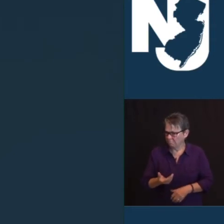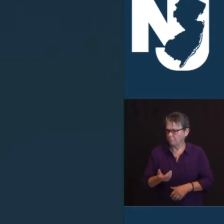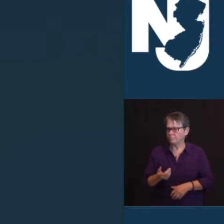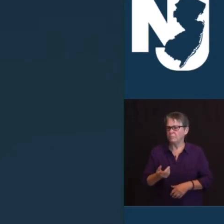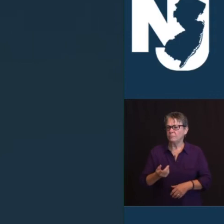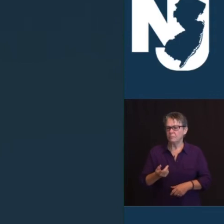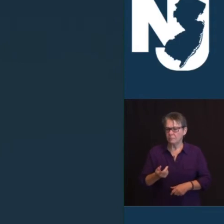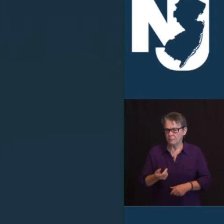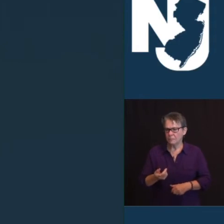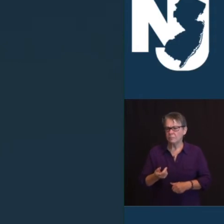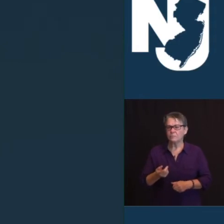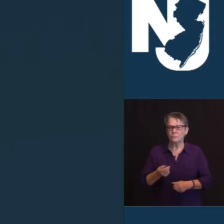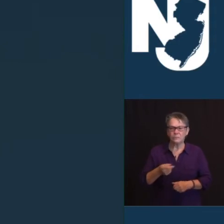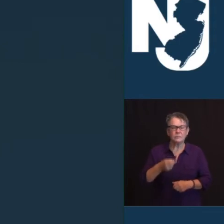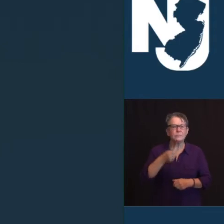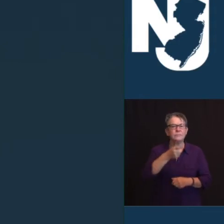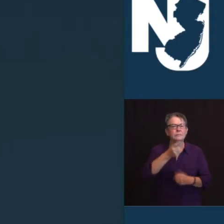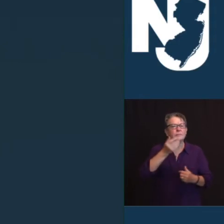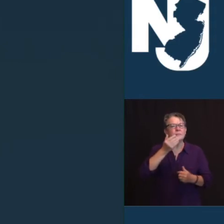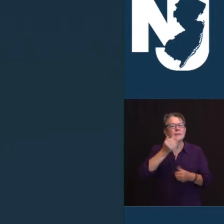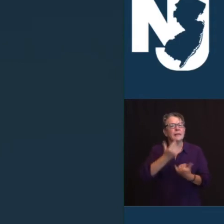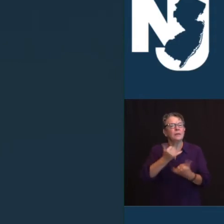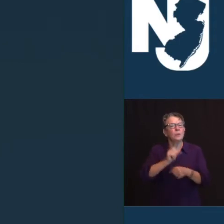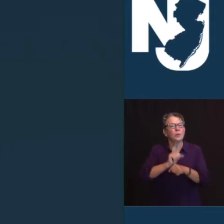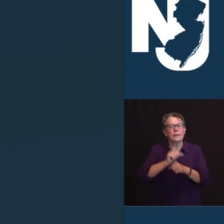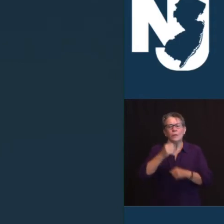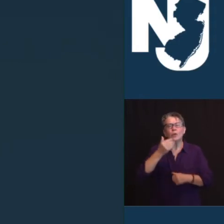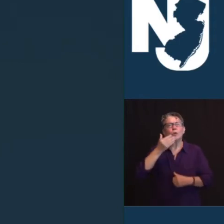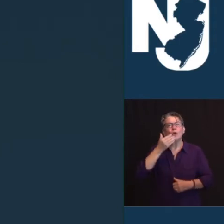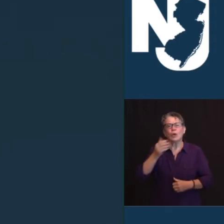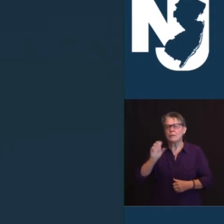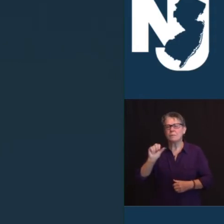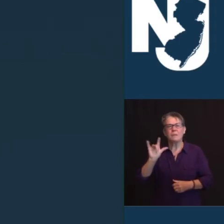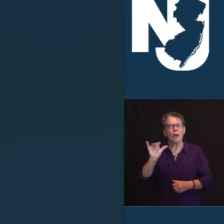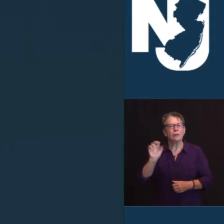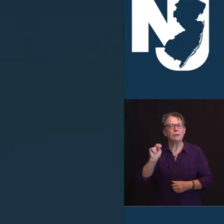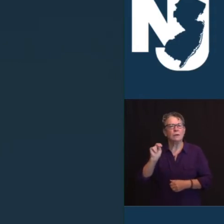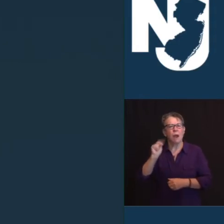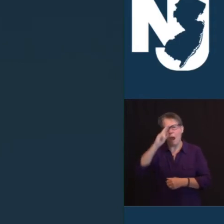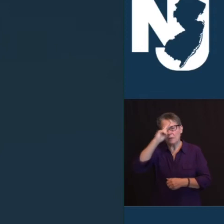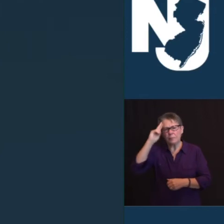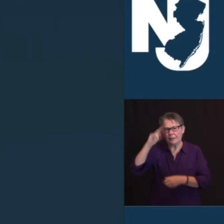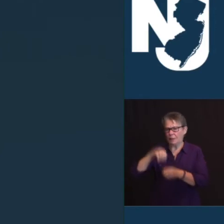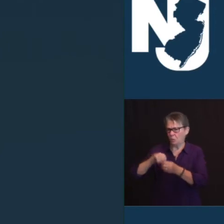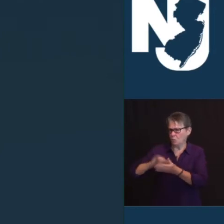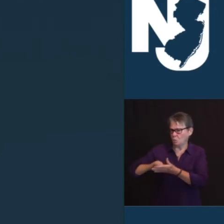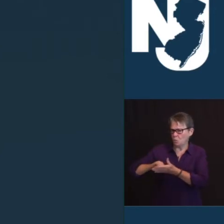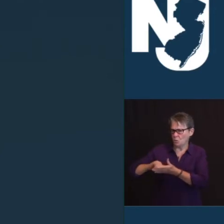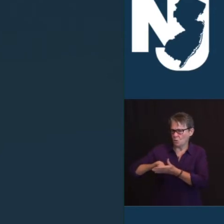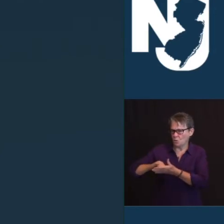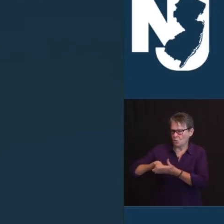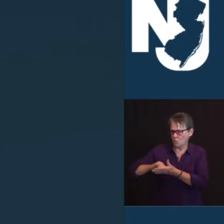New York, and both Montclair Community and St. Mary's hospitals back here in her home